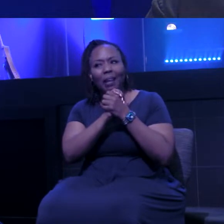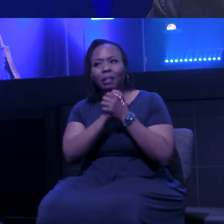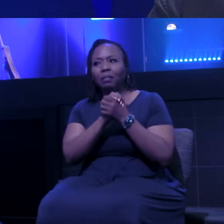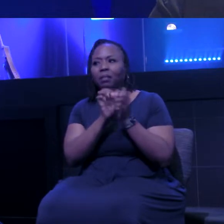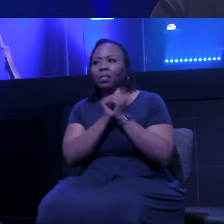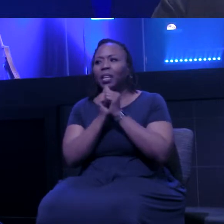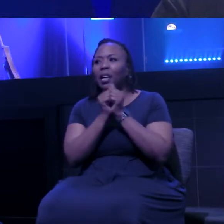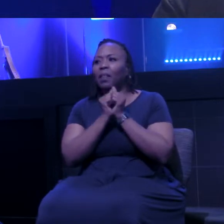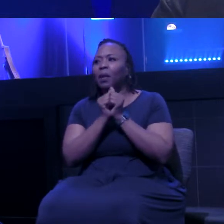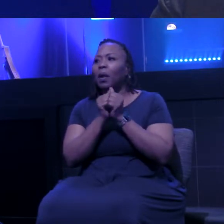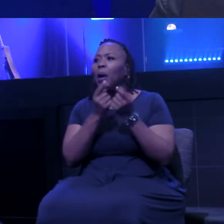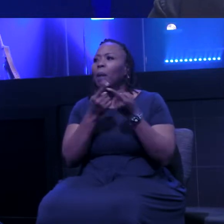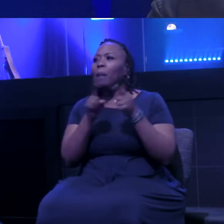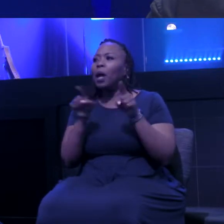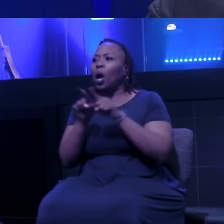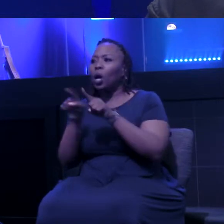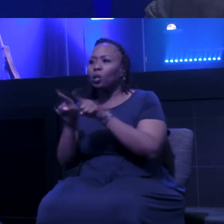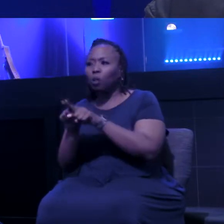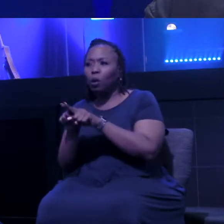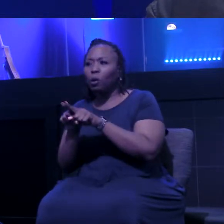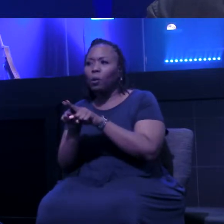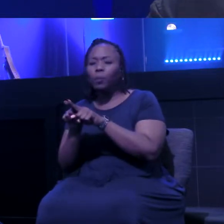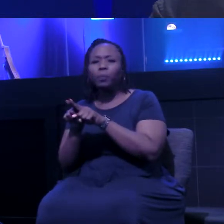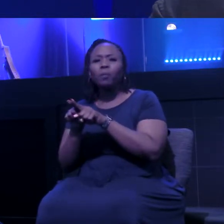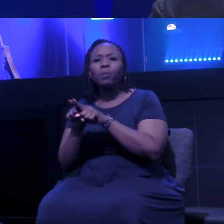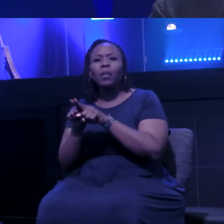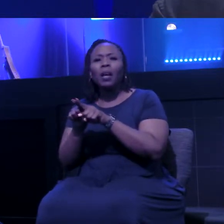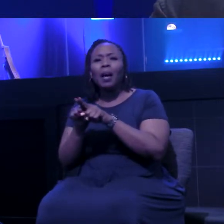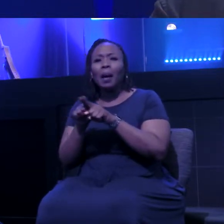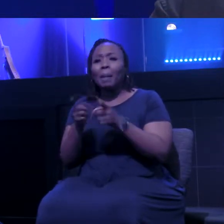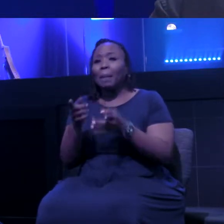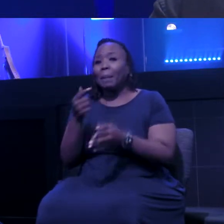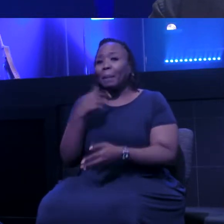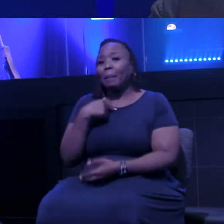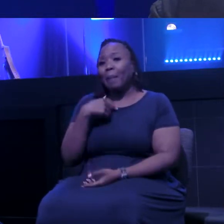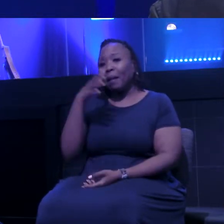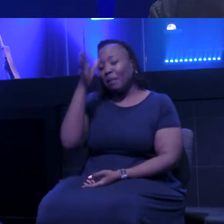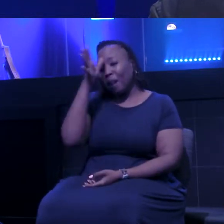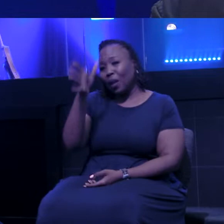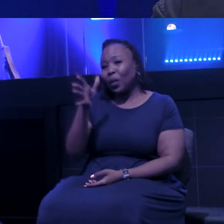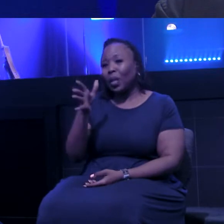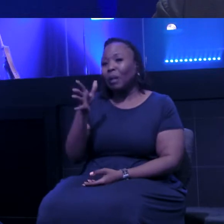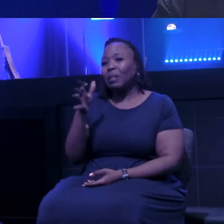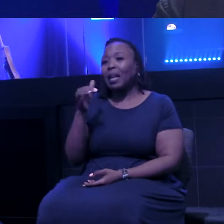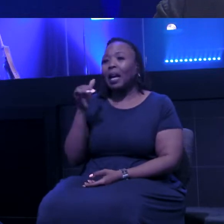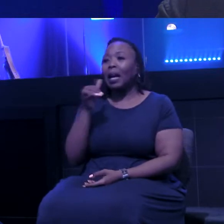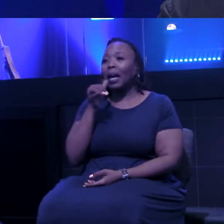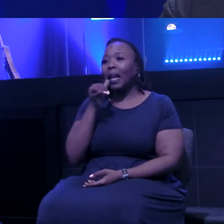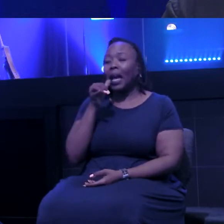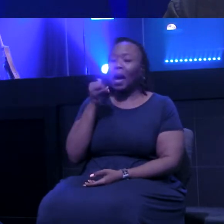but also my father was alcoholic, and it was